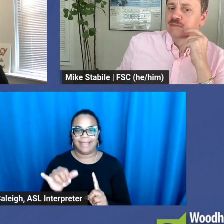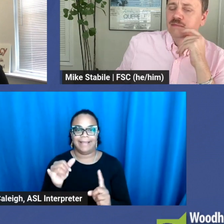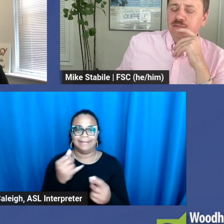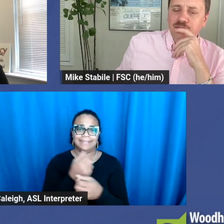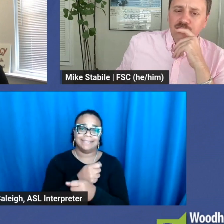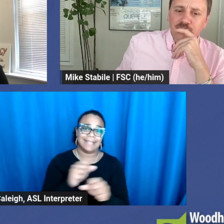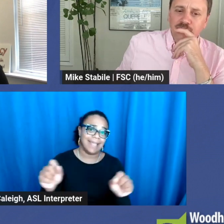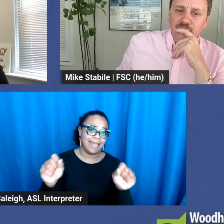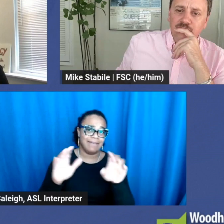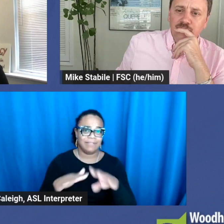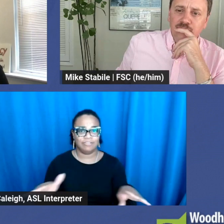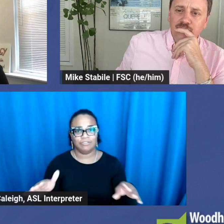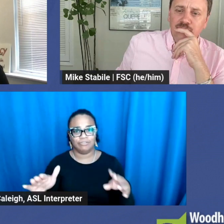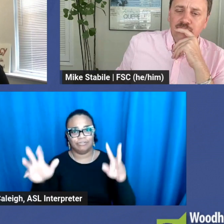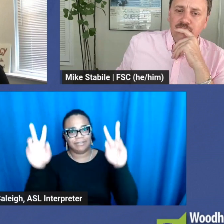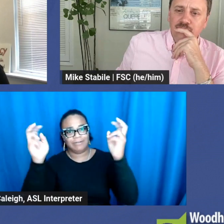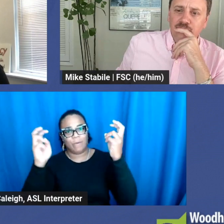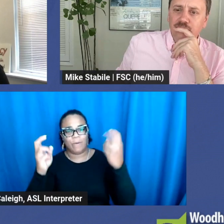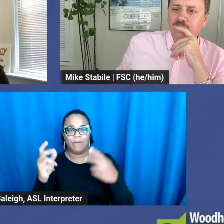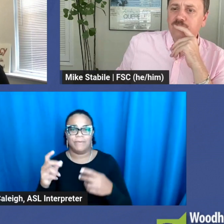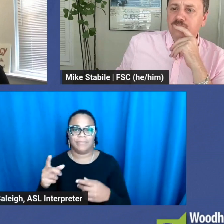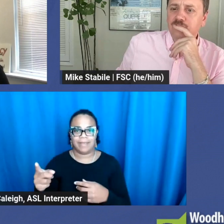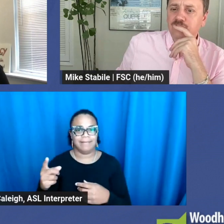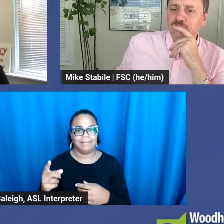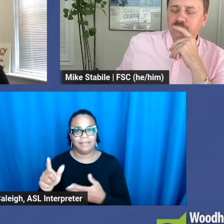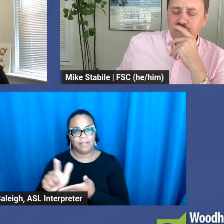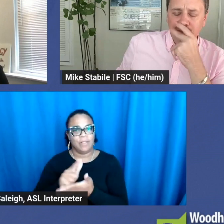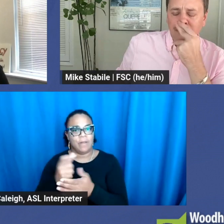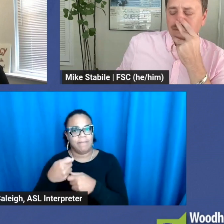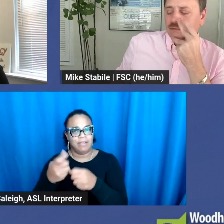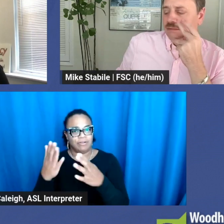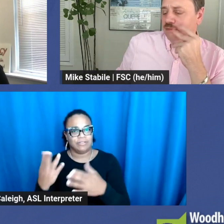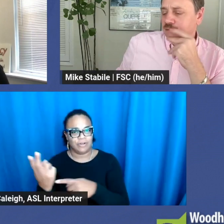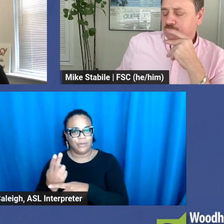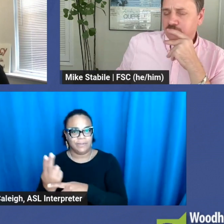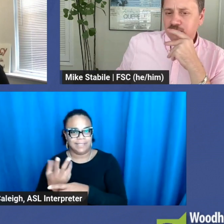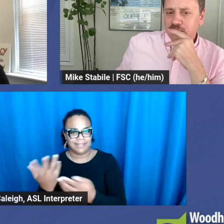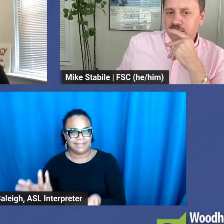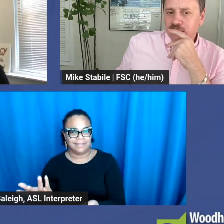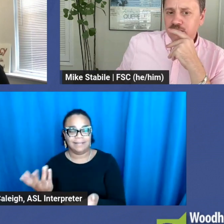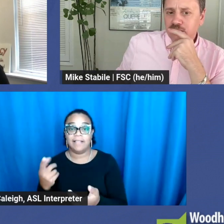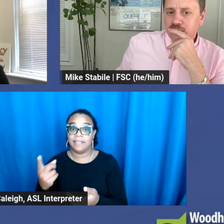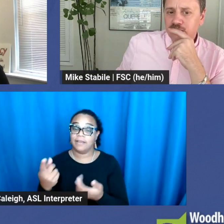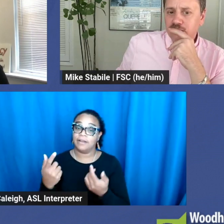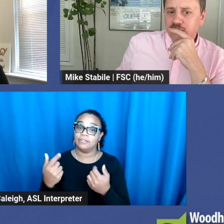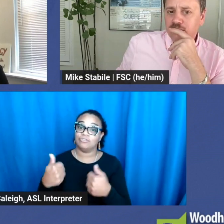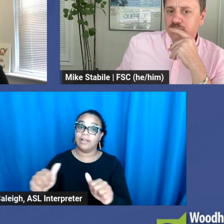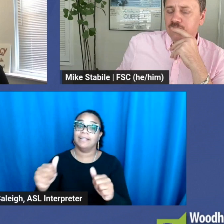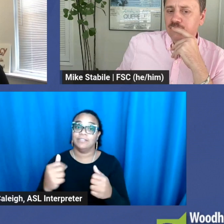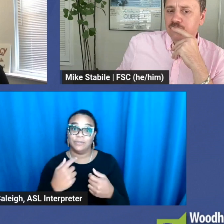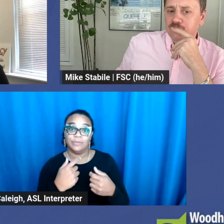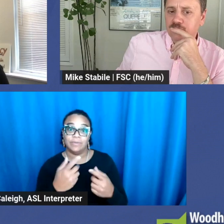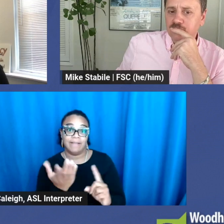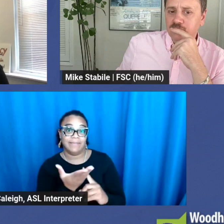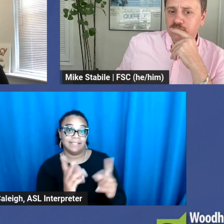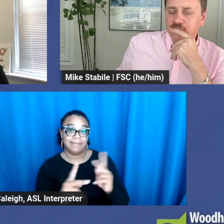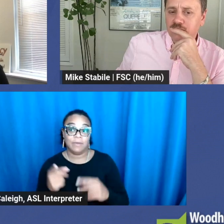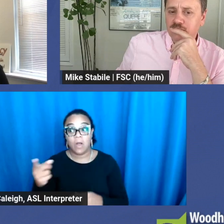that legislators are using. I think the thing that they're trotting out is that there's been research that shows that social media can